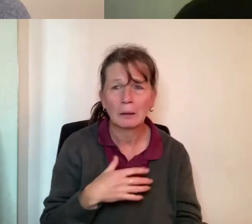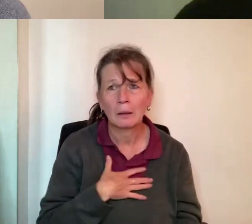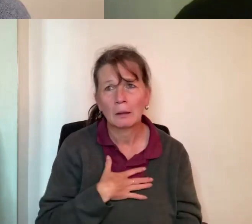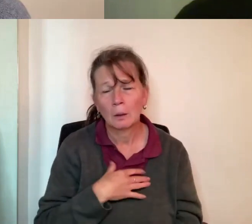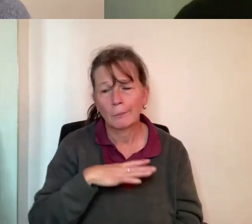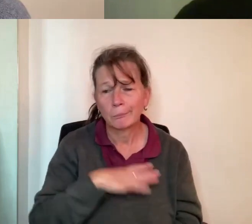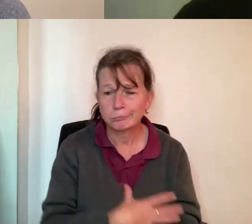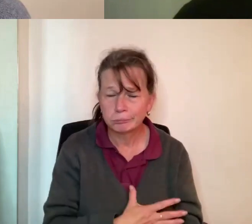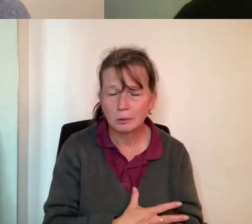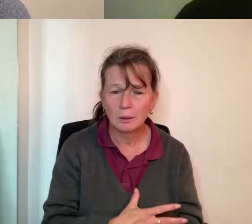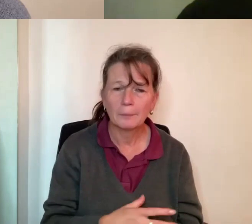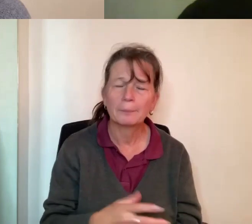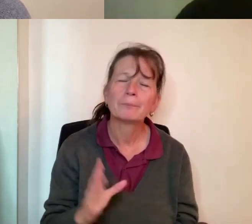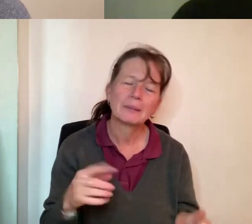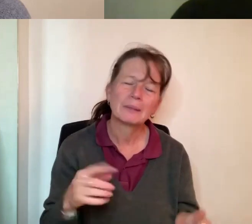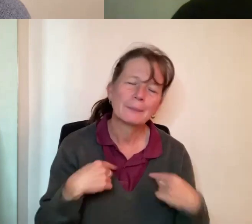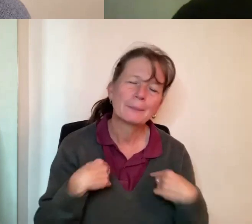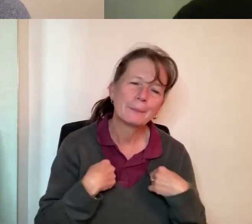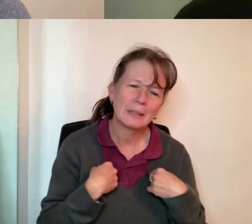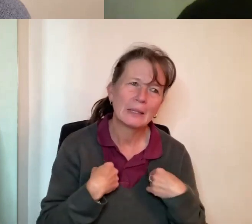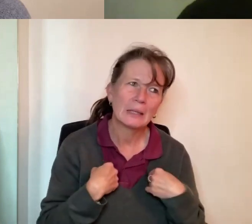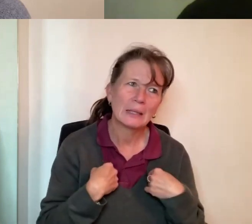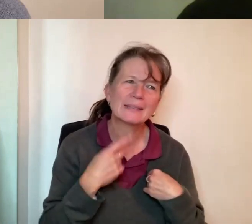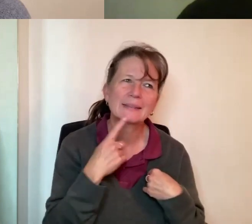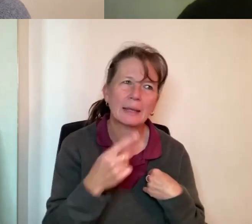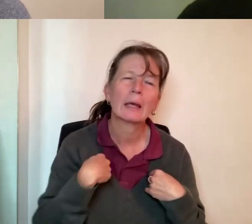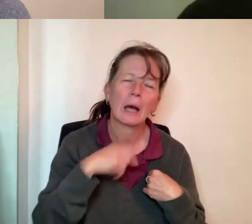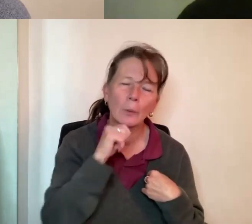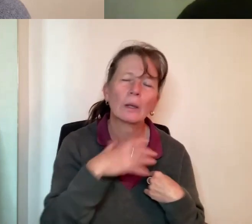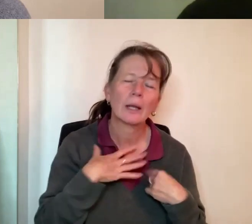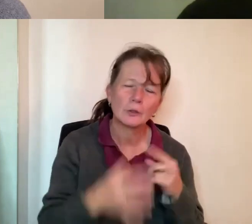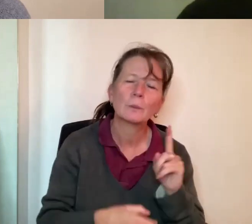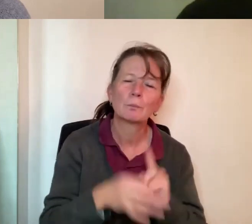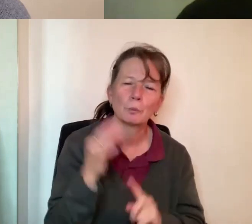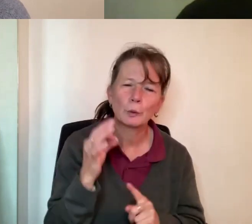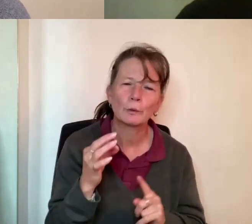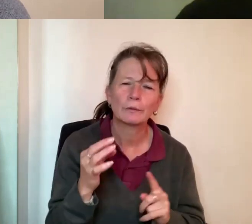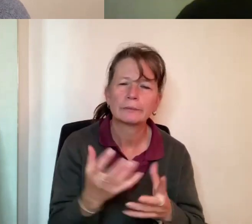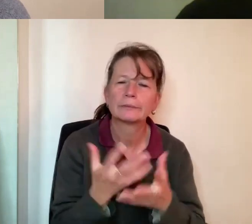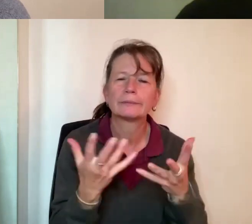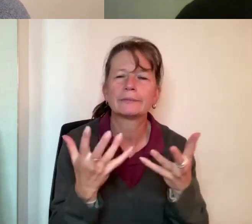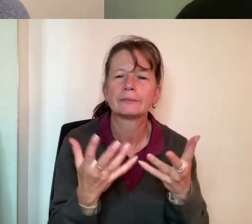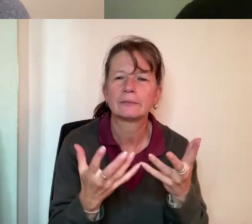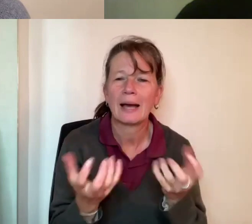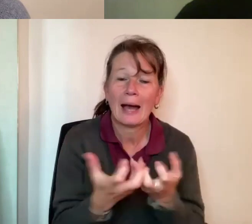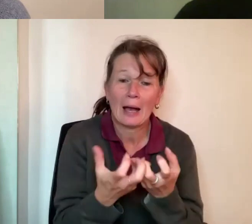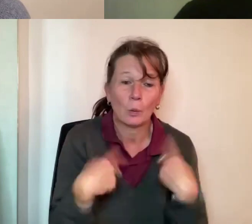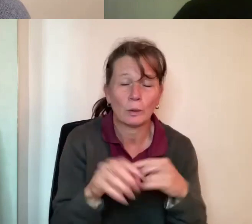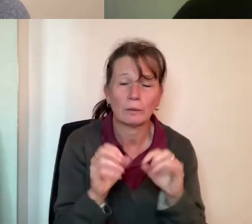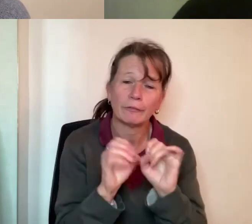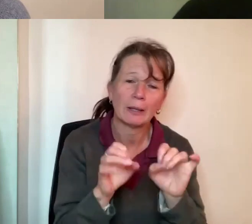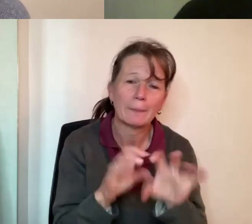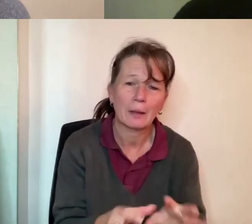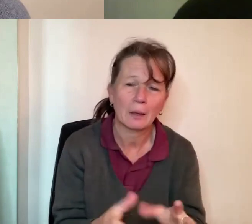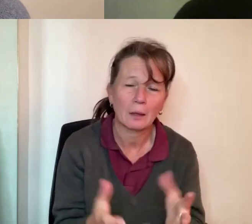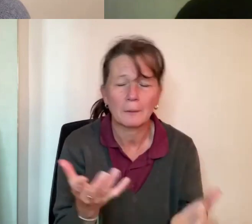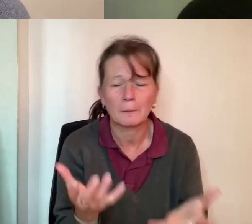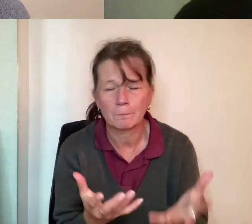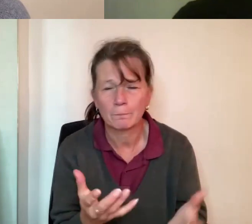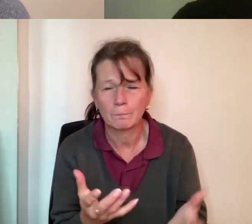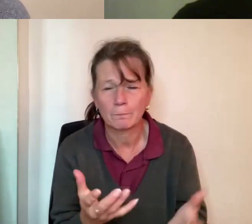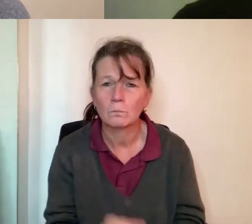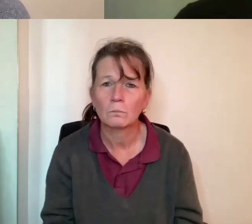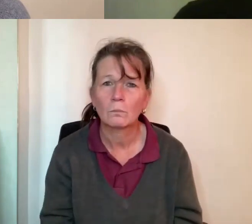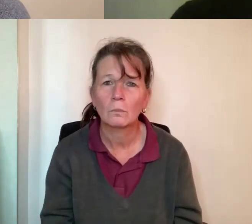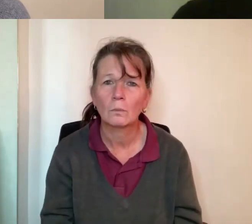but that's me saying that I would like to improve on that and work out a way of doing it. But I think it's also good if you